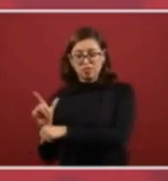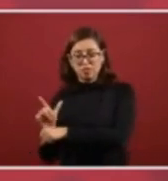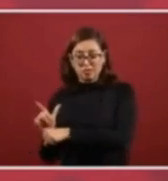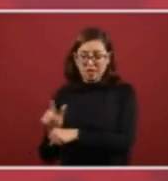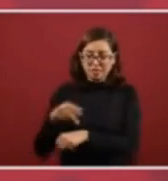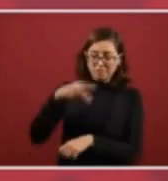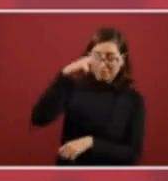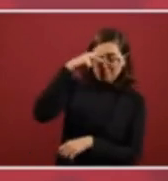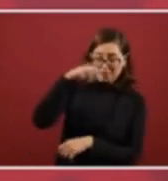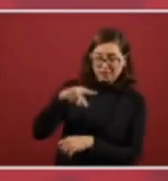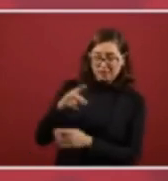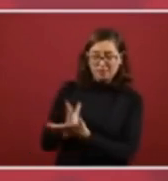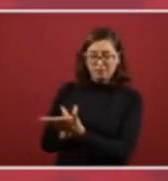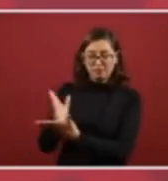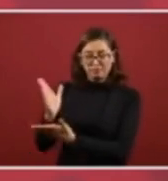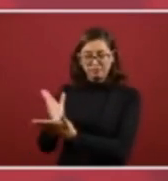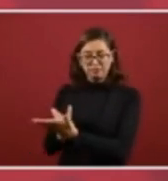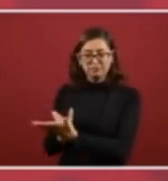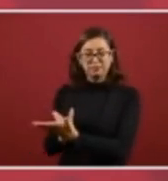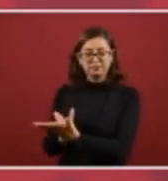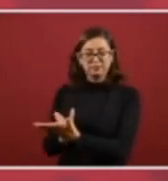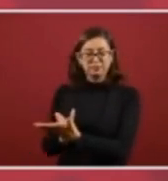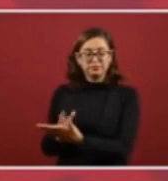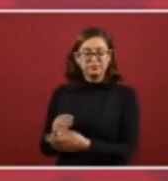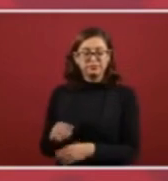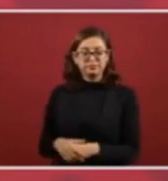divide Guatemala from Mexico.